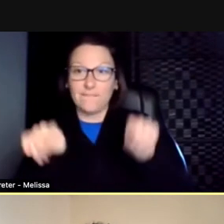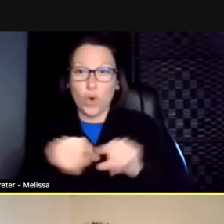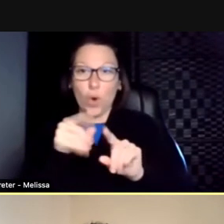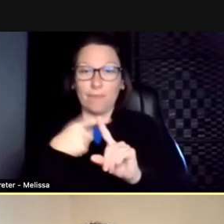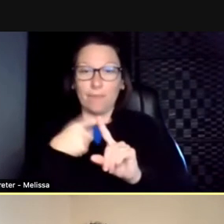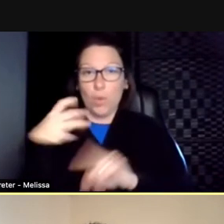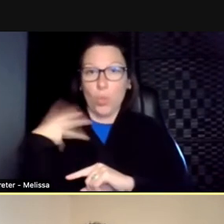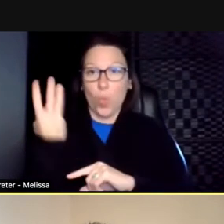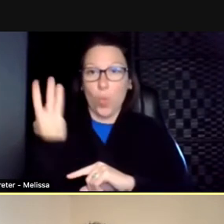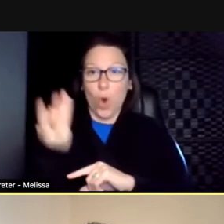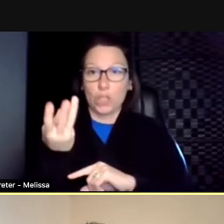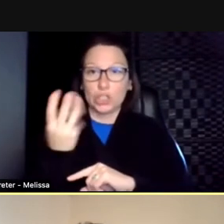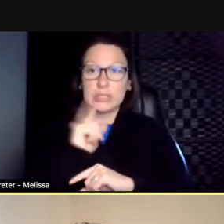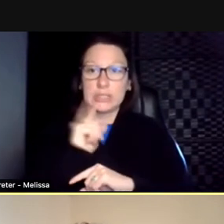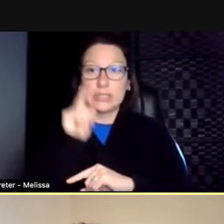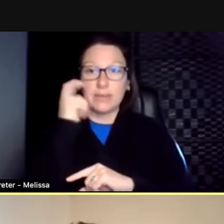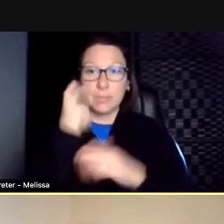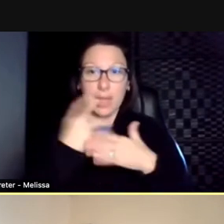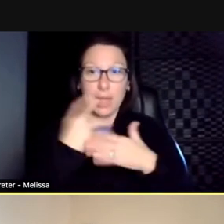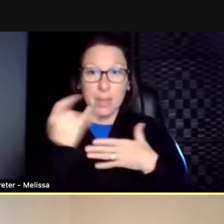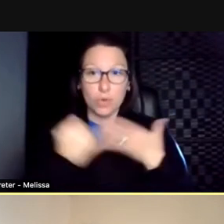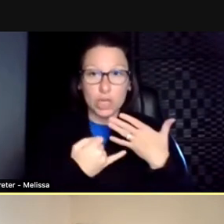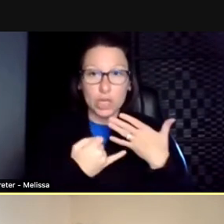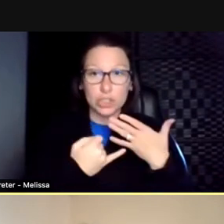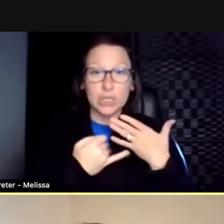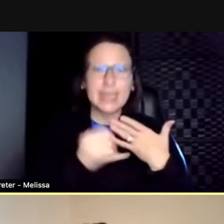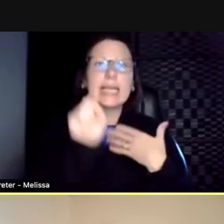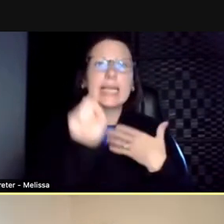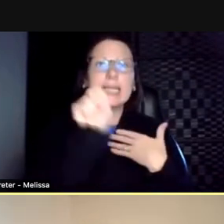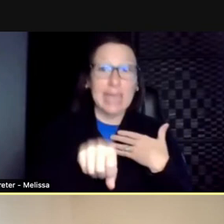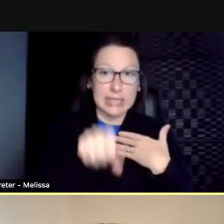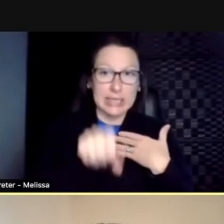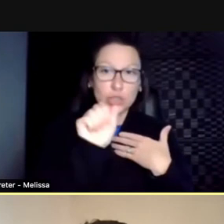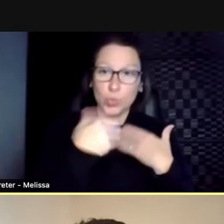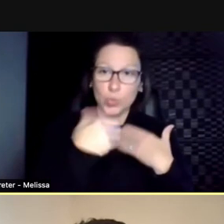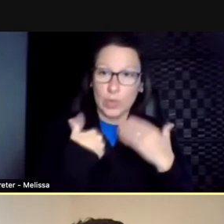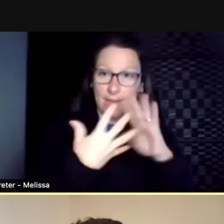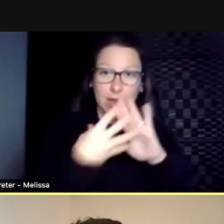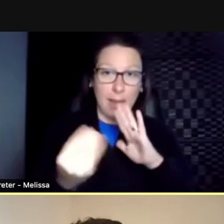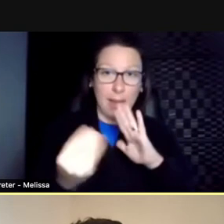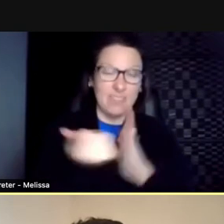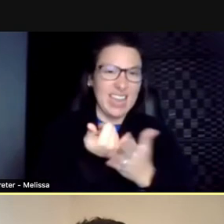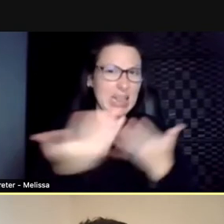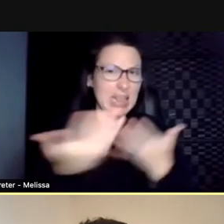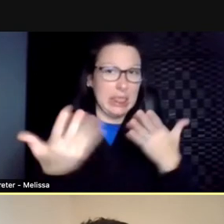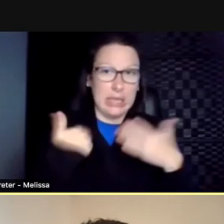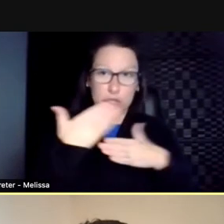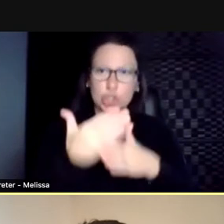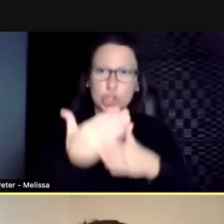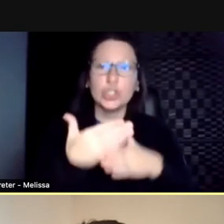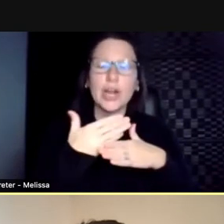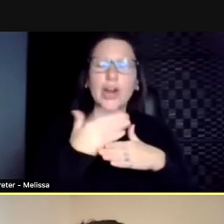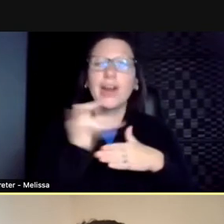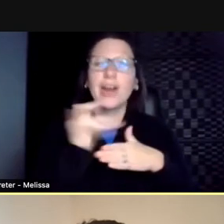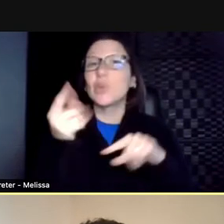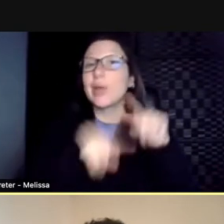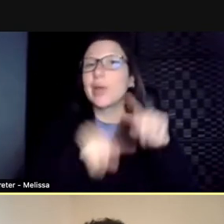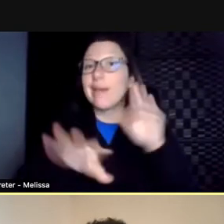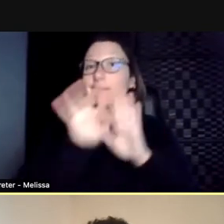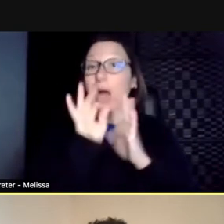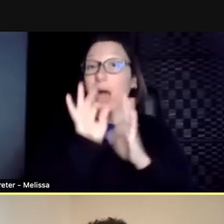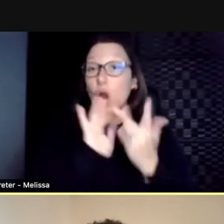Sensory Disability Services. Yes, you can have a copy of anything that I share here. If you can't find that online,